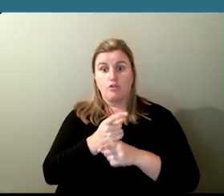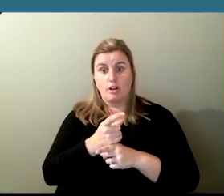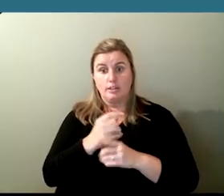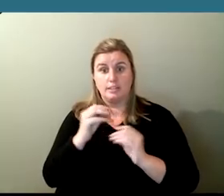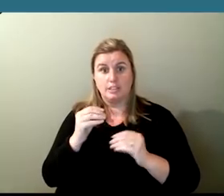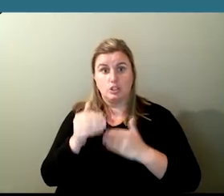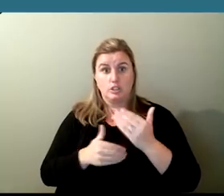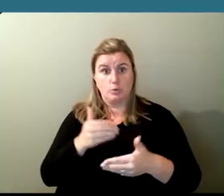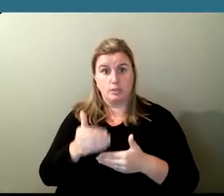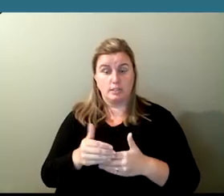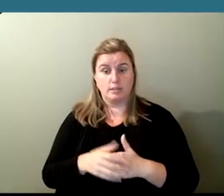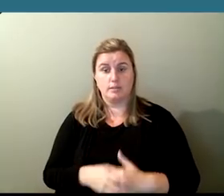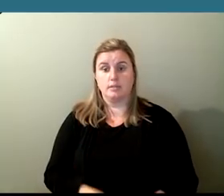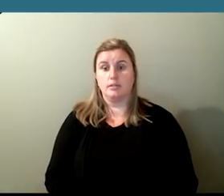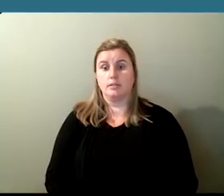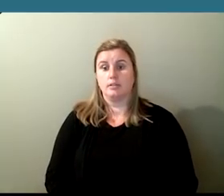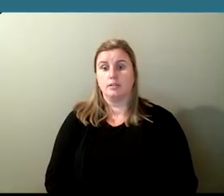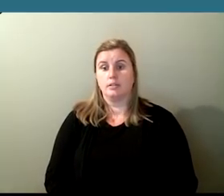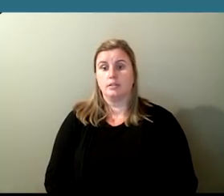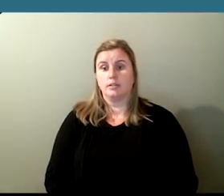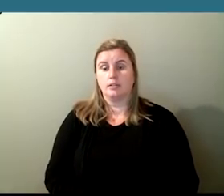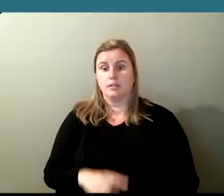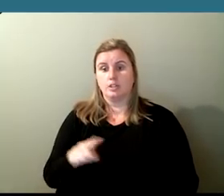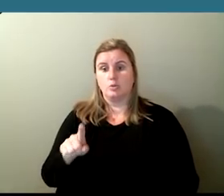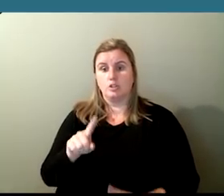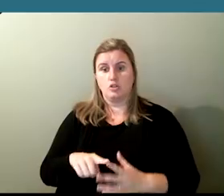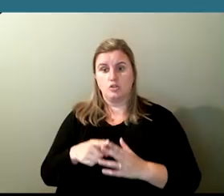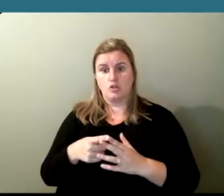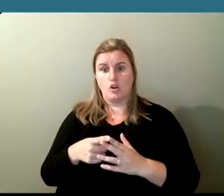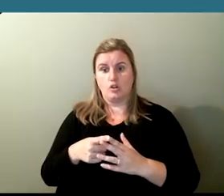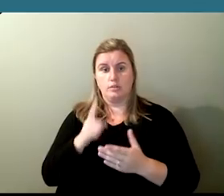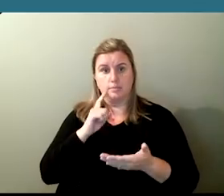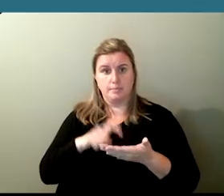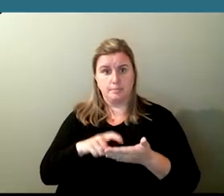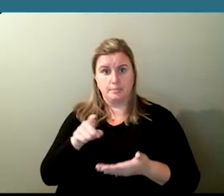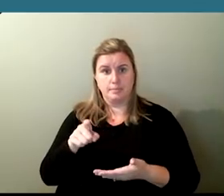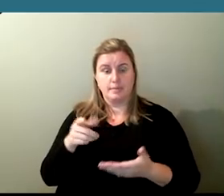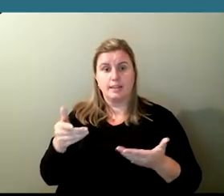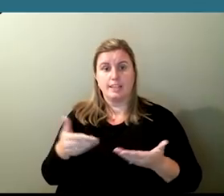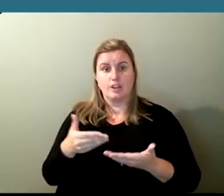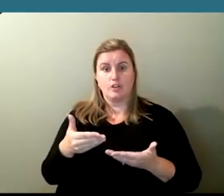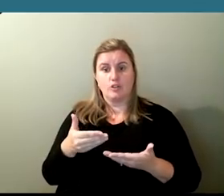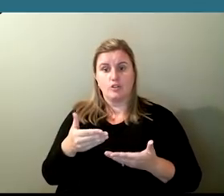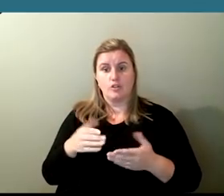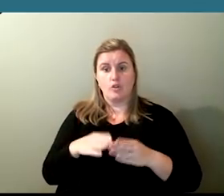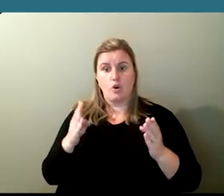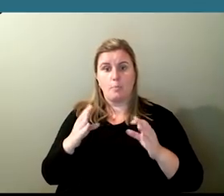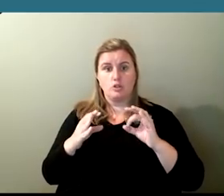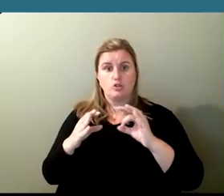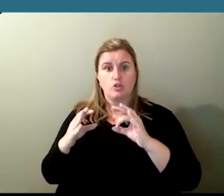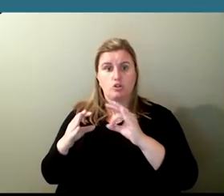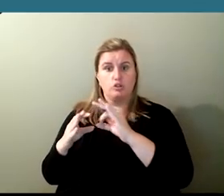sequences, this is what we need to start tuning in. So here, the open circles means